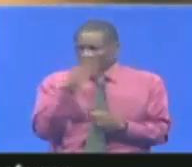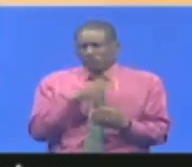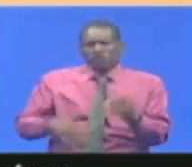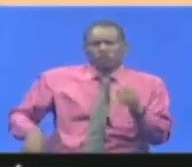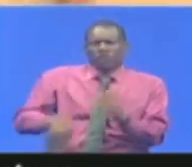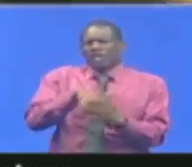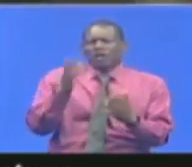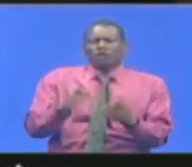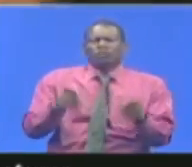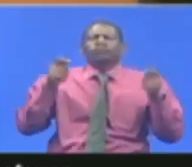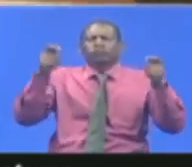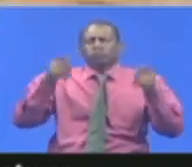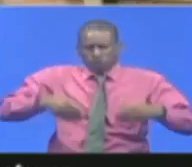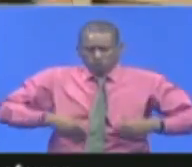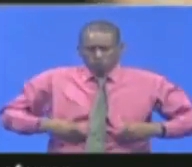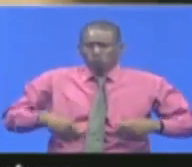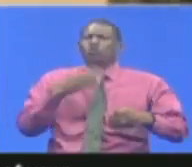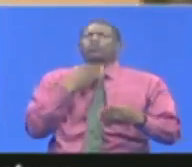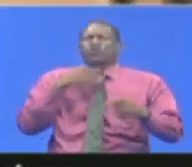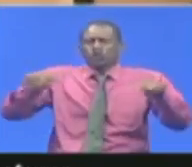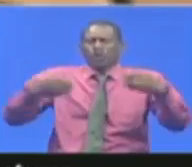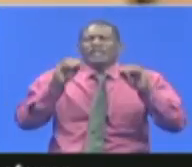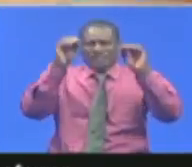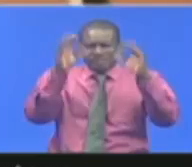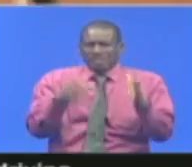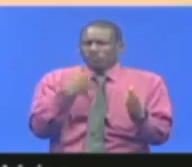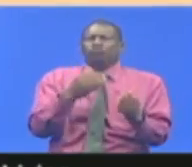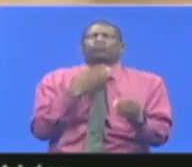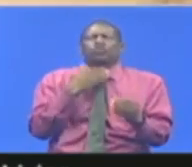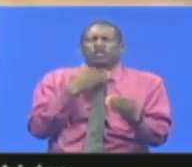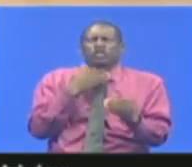offices to rough up teachers who had gone to vote Sossion out.